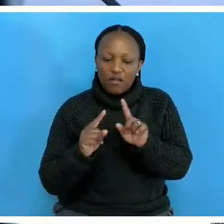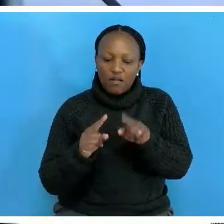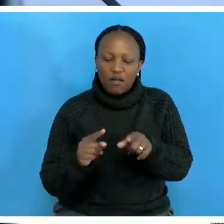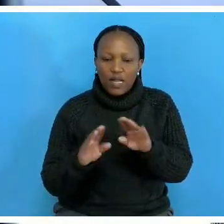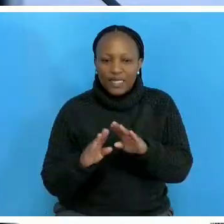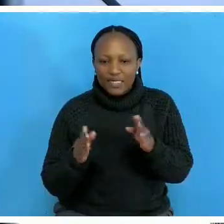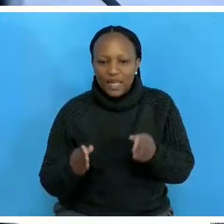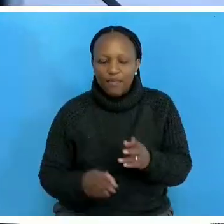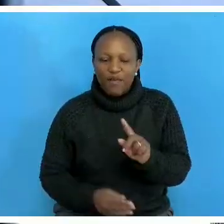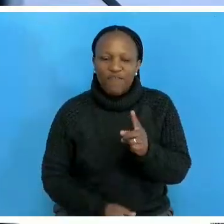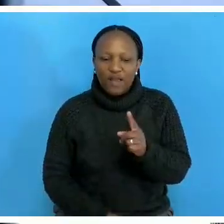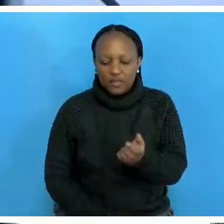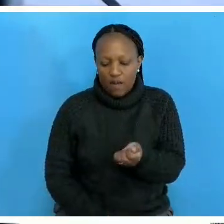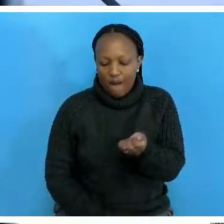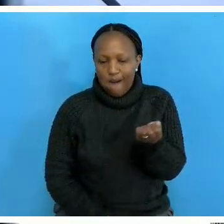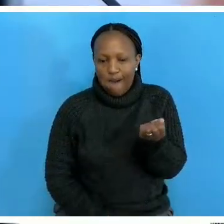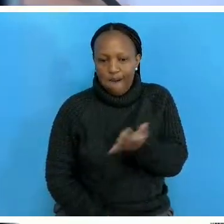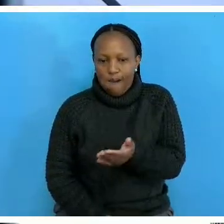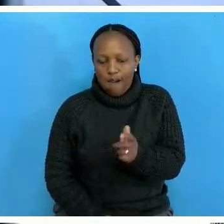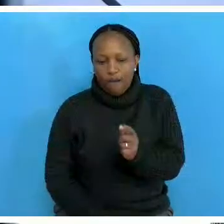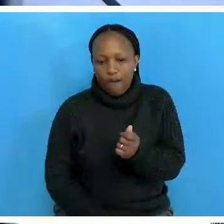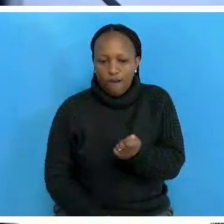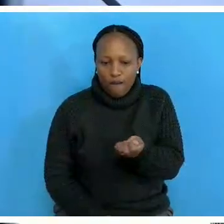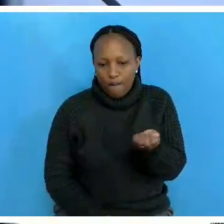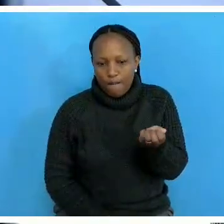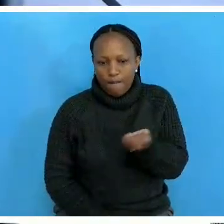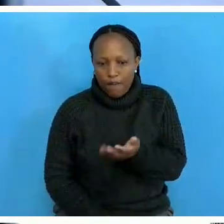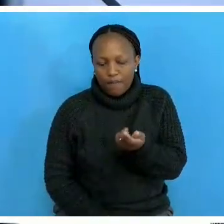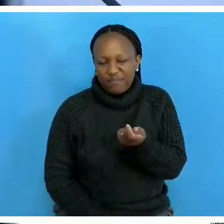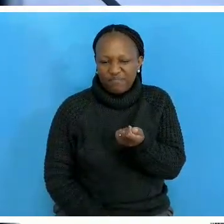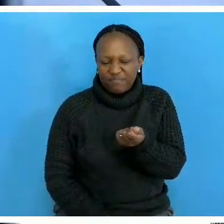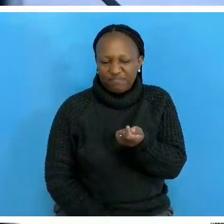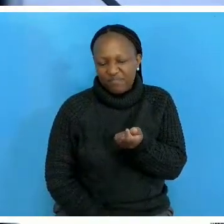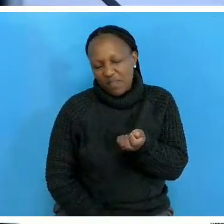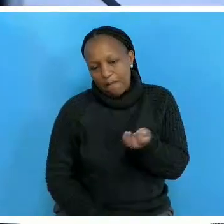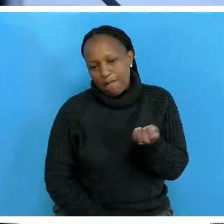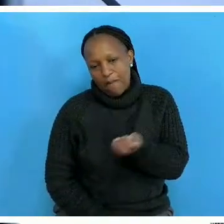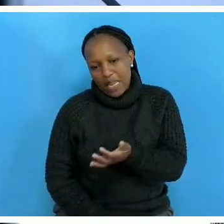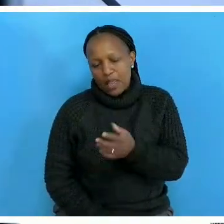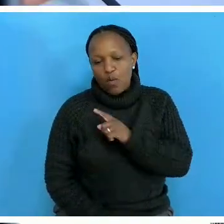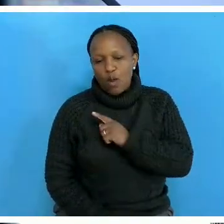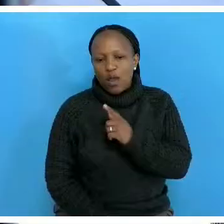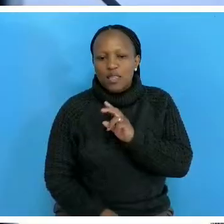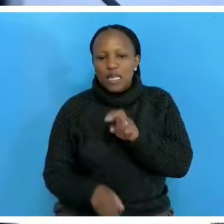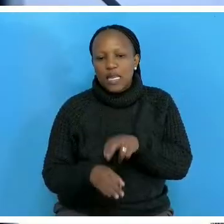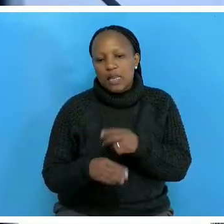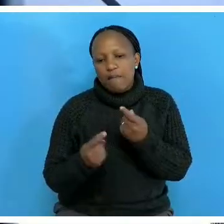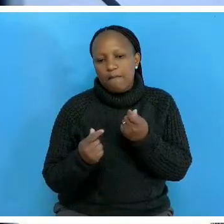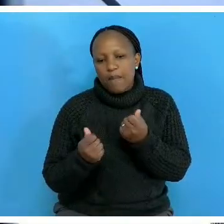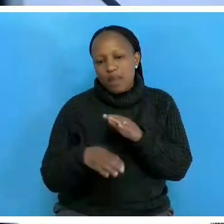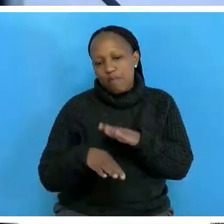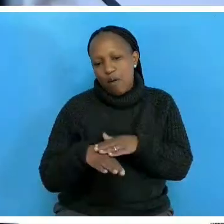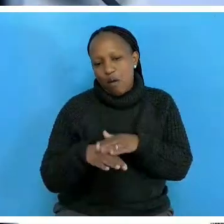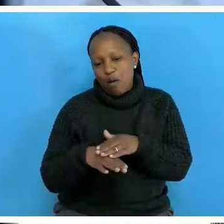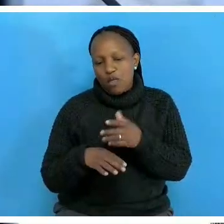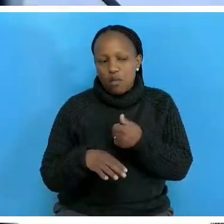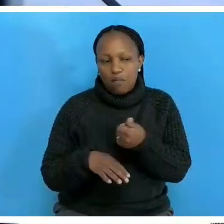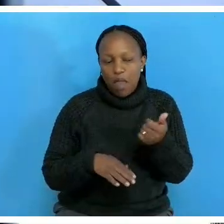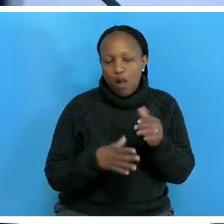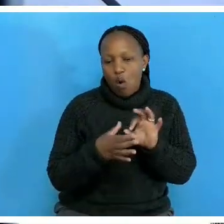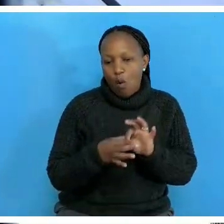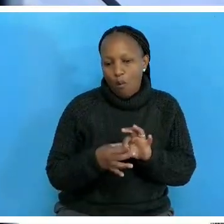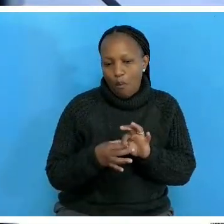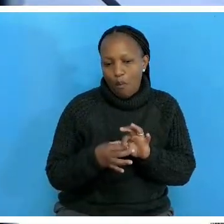table first with the hopes that he would make a little bit of money extra, and he goes home with nothing. Social